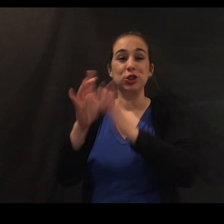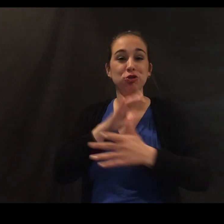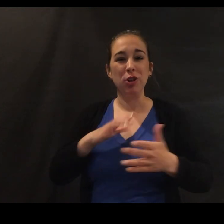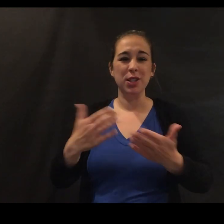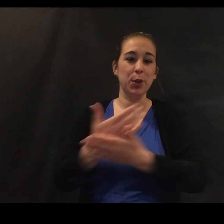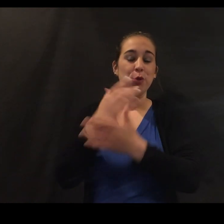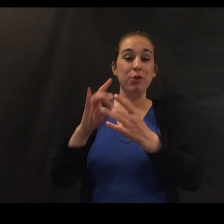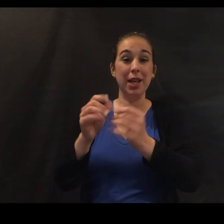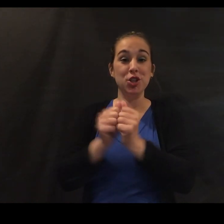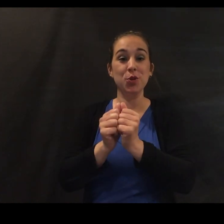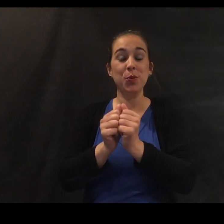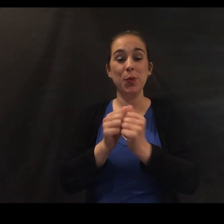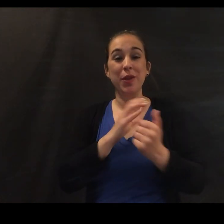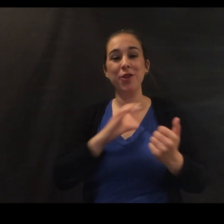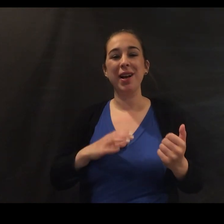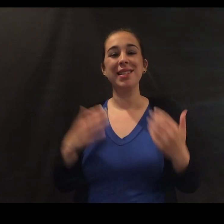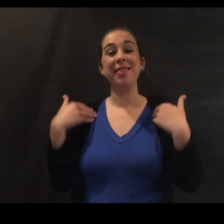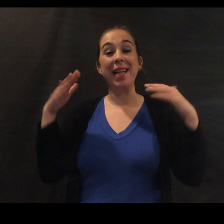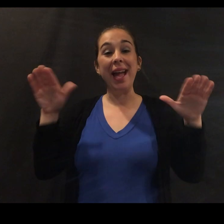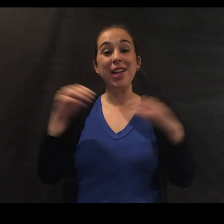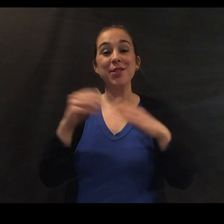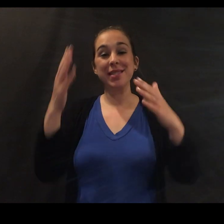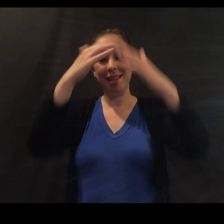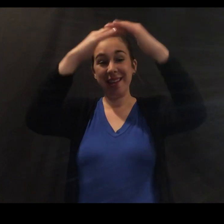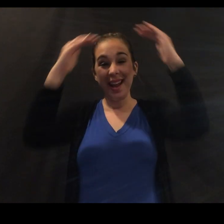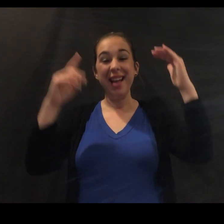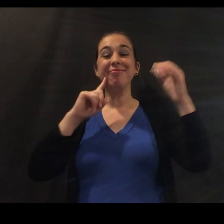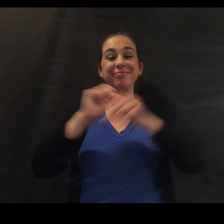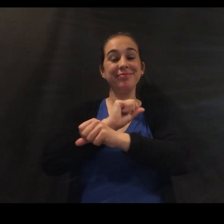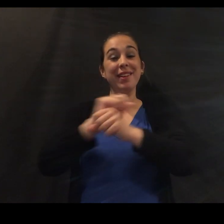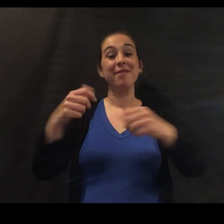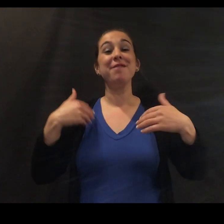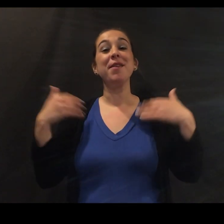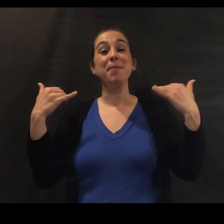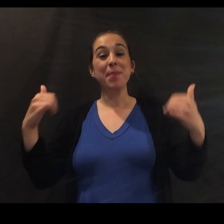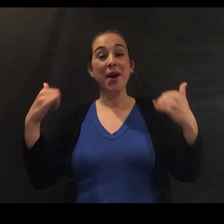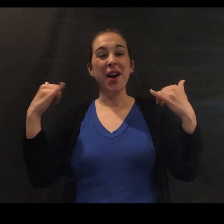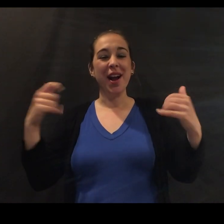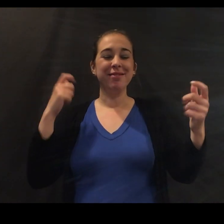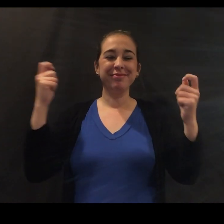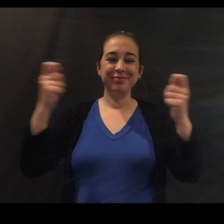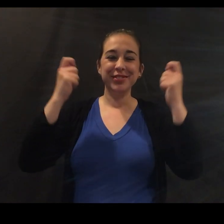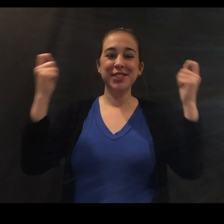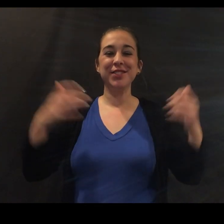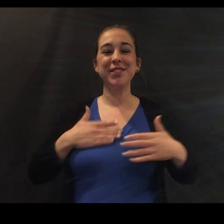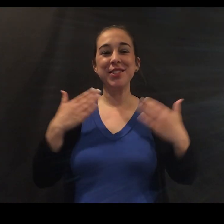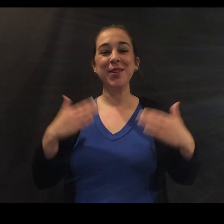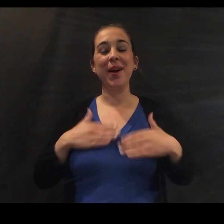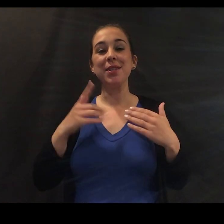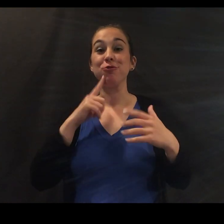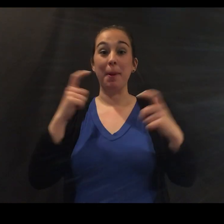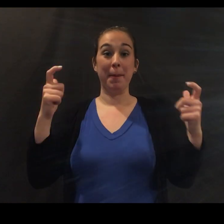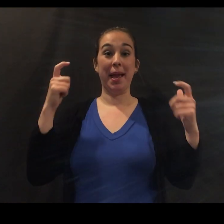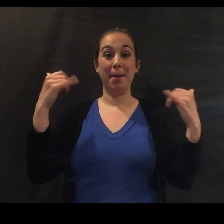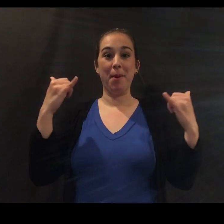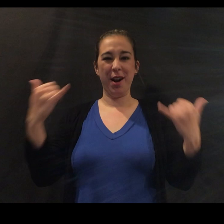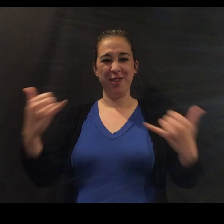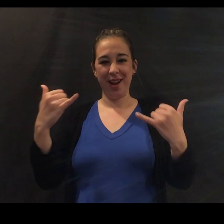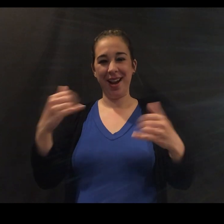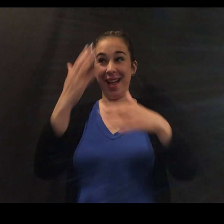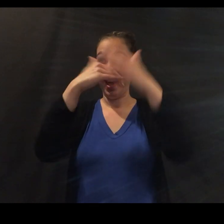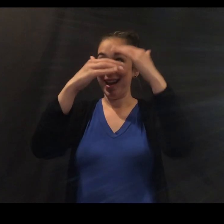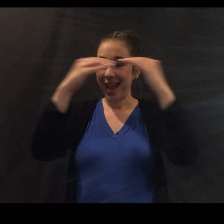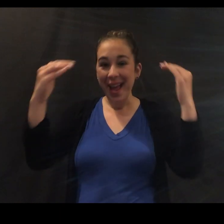the angels in heaven actually have a party. They rejoice over everyone. So there's a big party going on in heaven right now